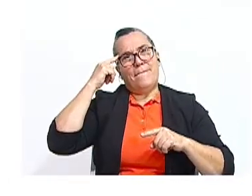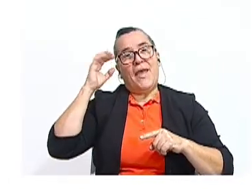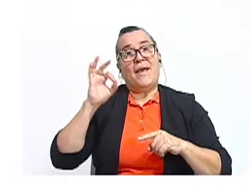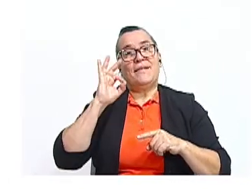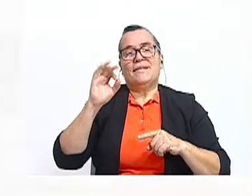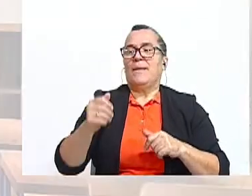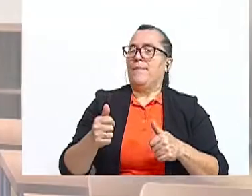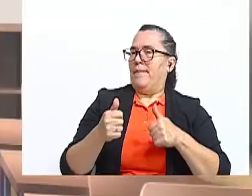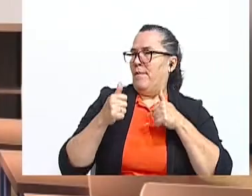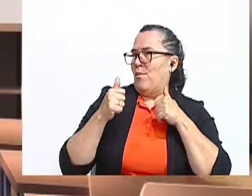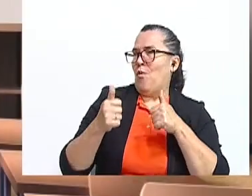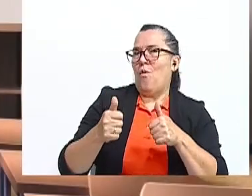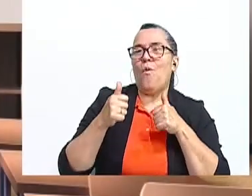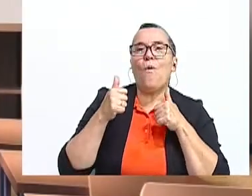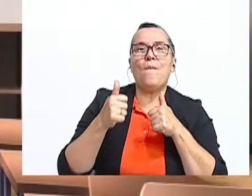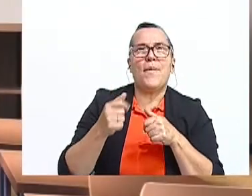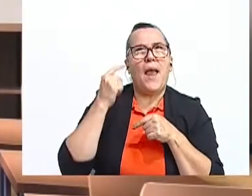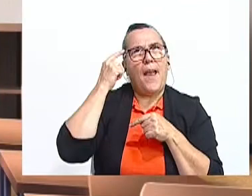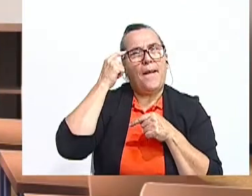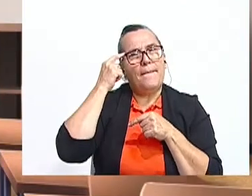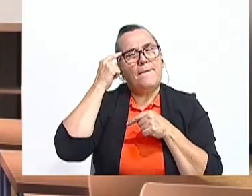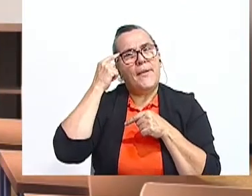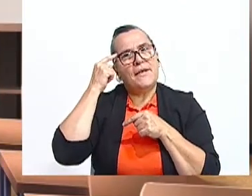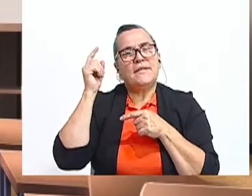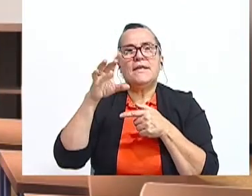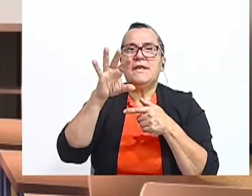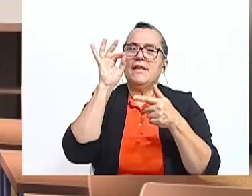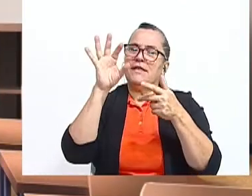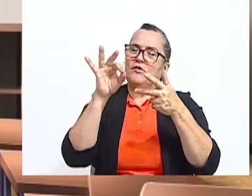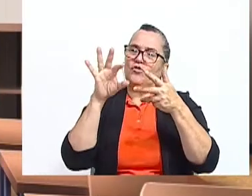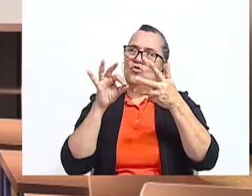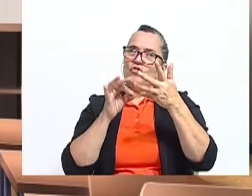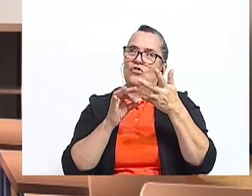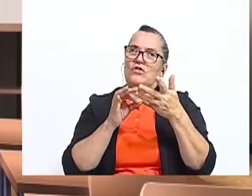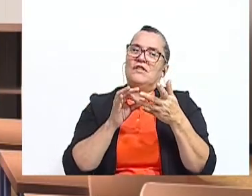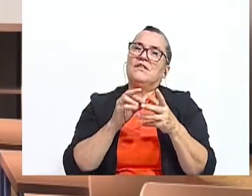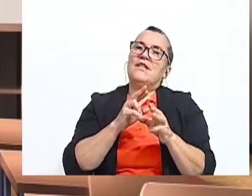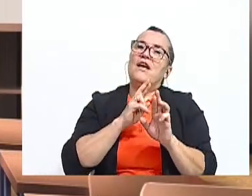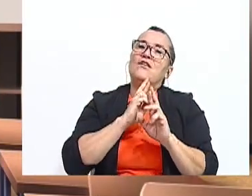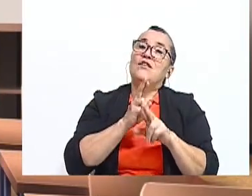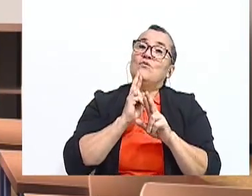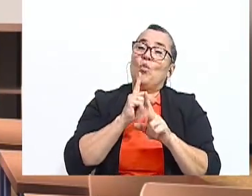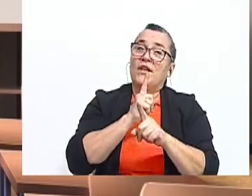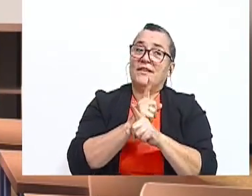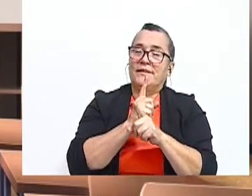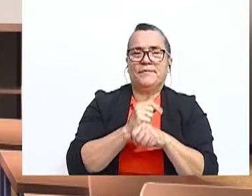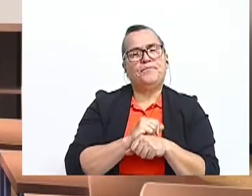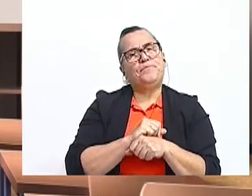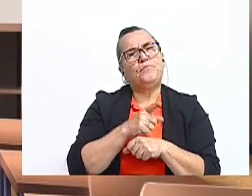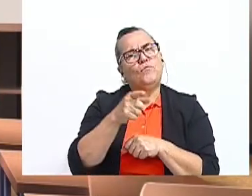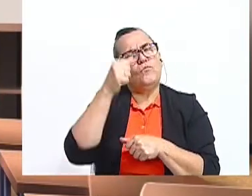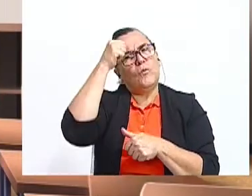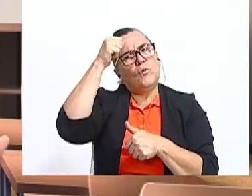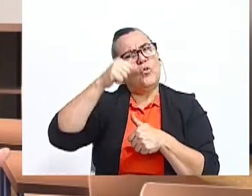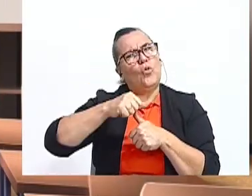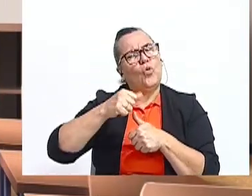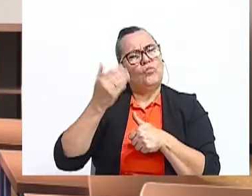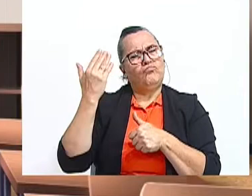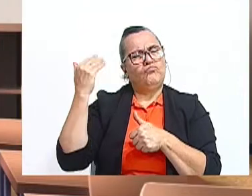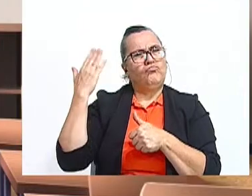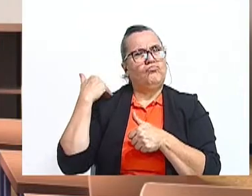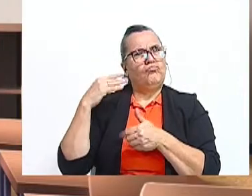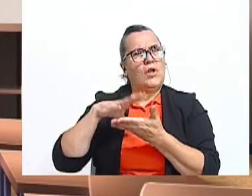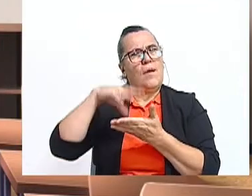Very good. Think and choose the appropriate answers. Do you remember what you have learned in